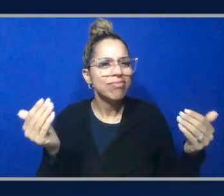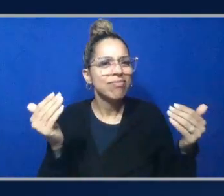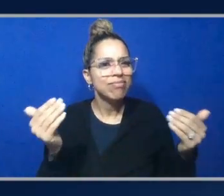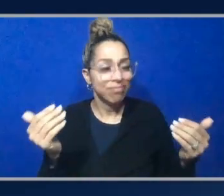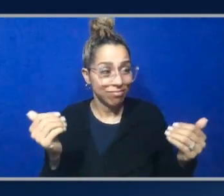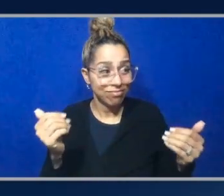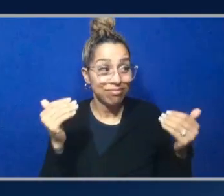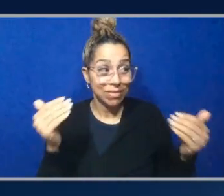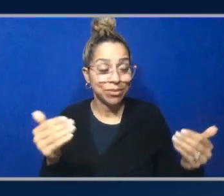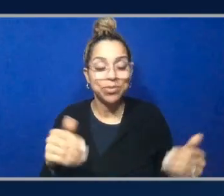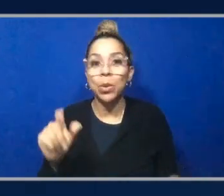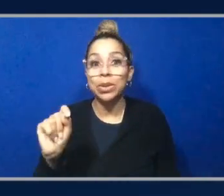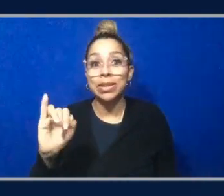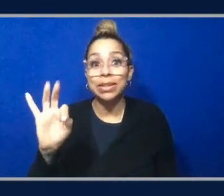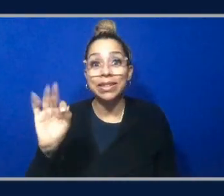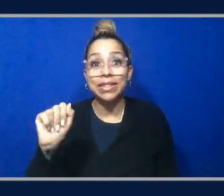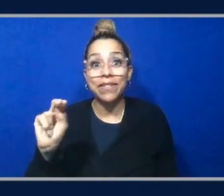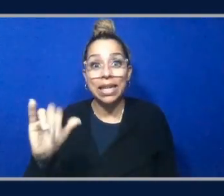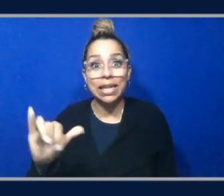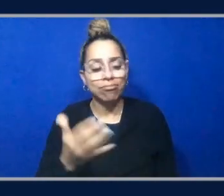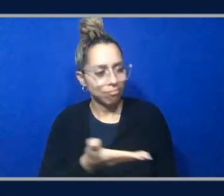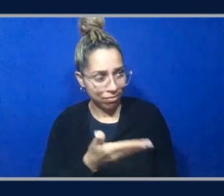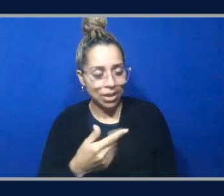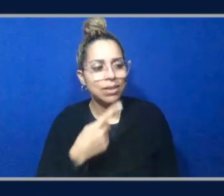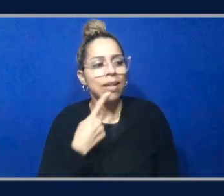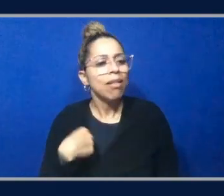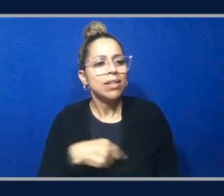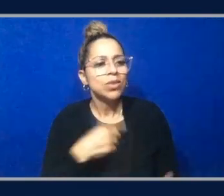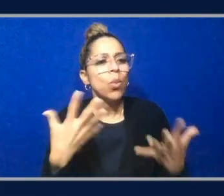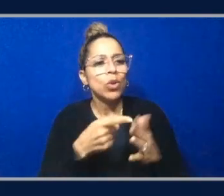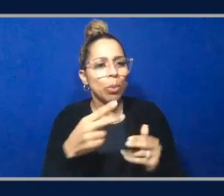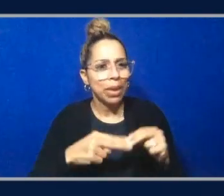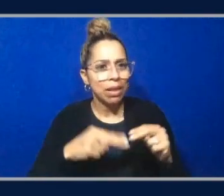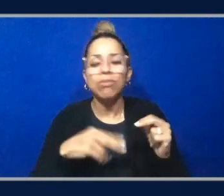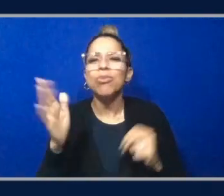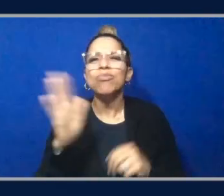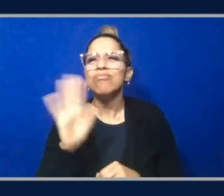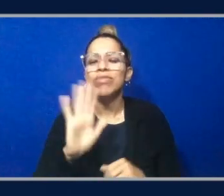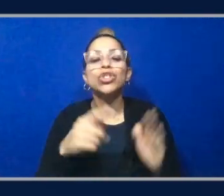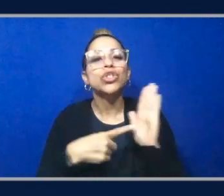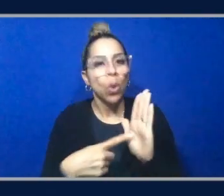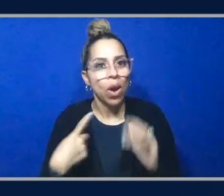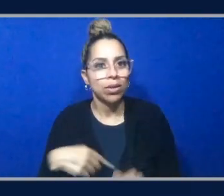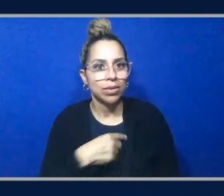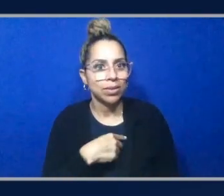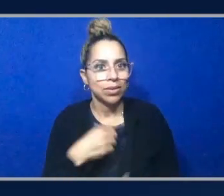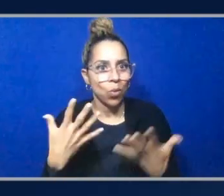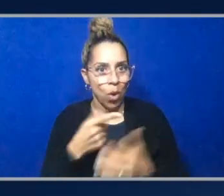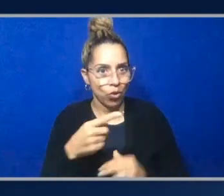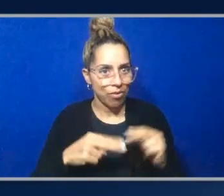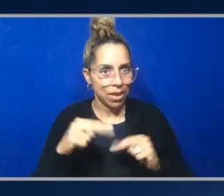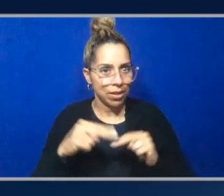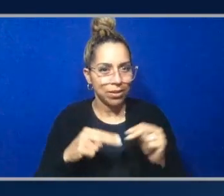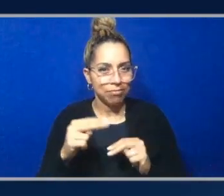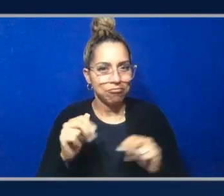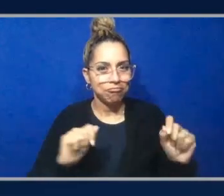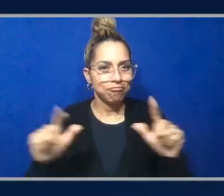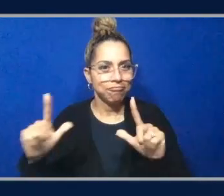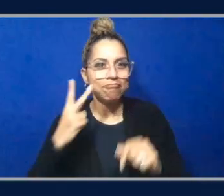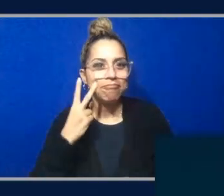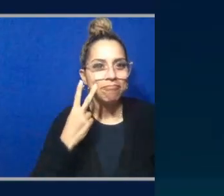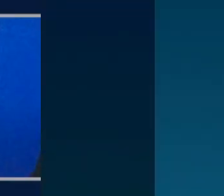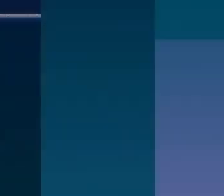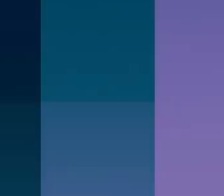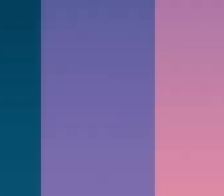Yeah. So Tiffany, tell us what you built. Well, actually, show us what you built. Yeah. So let's switch to the screen. Oh, let's switch to the screen.